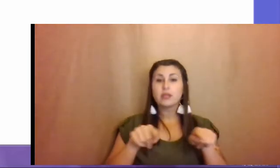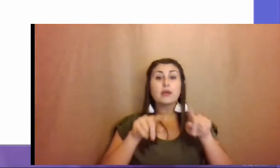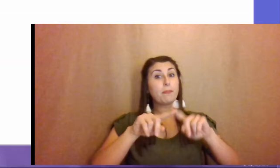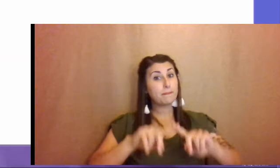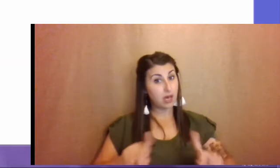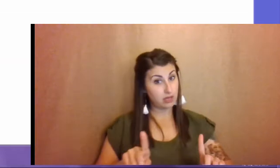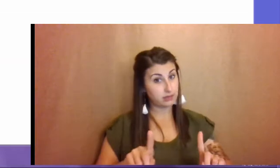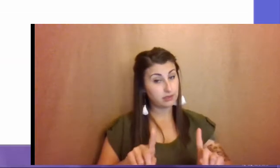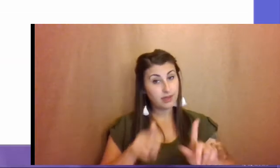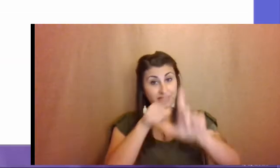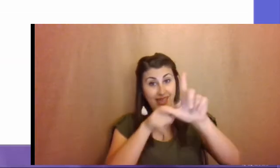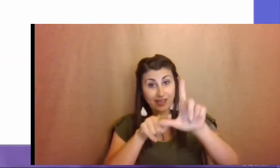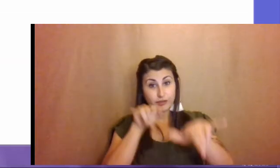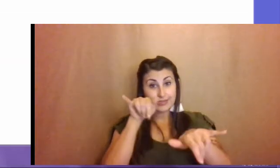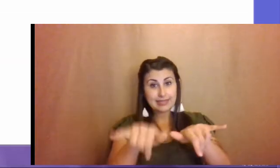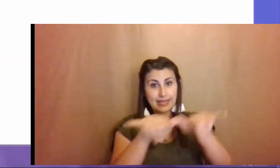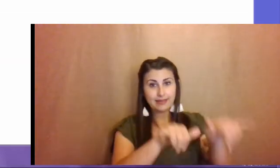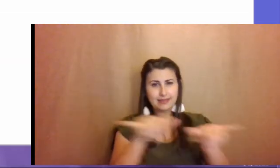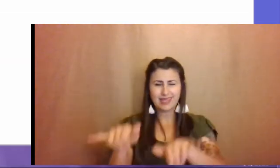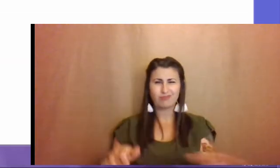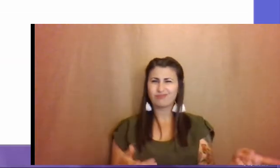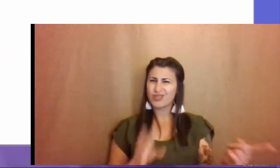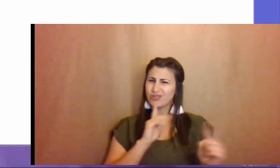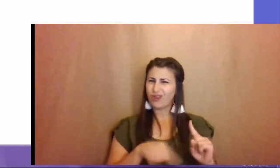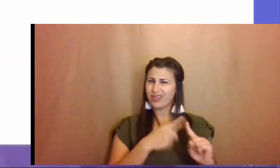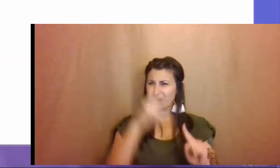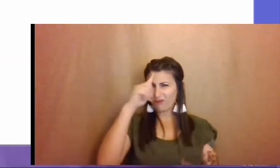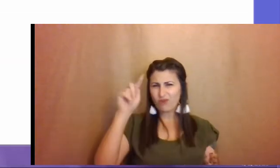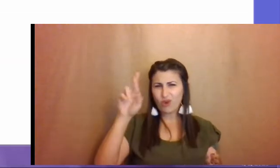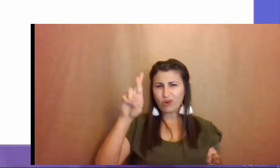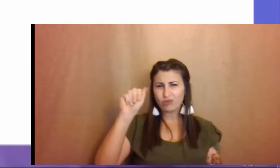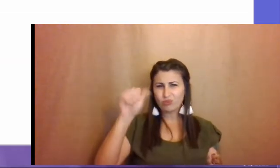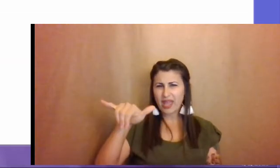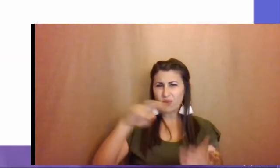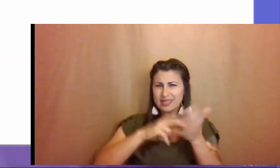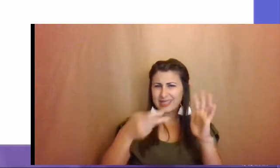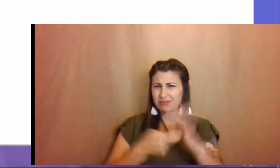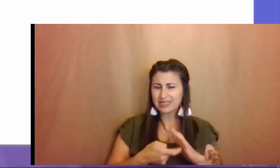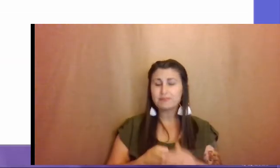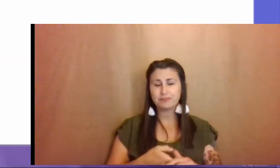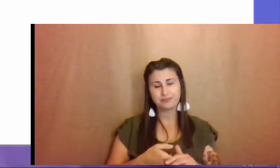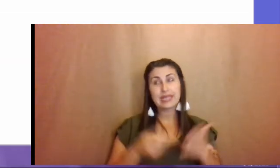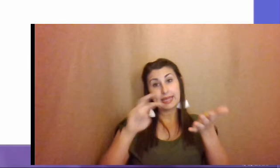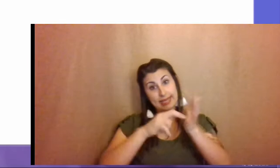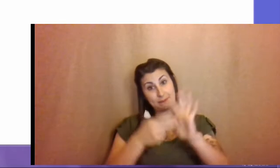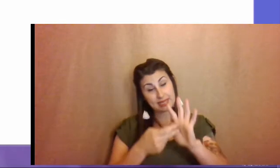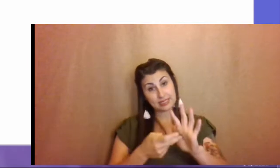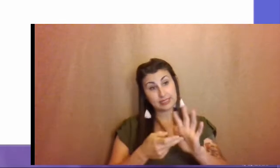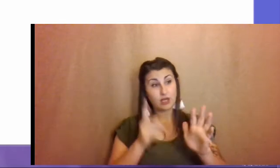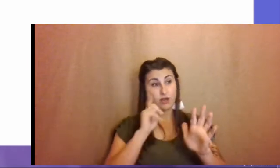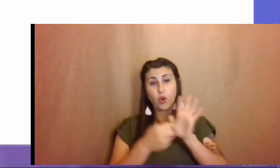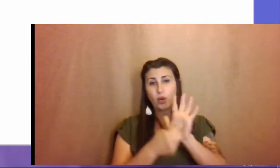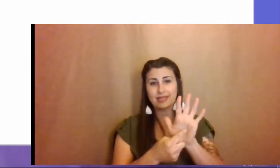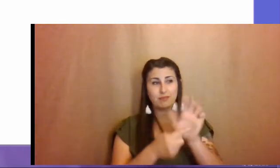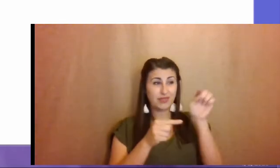same. So what is it talking about this ray? This is what it's saying. If I have,